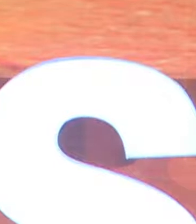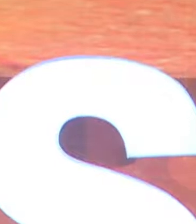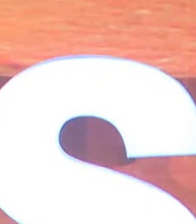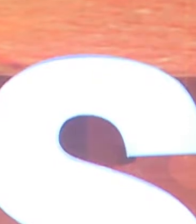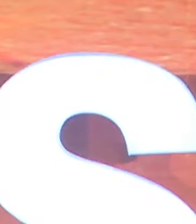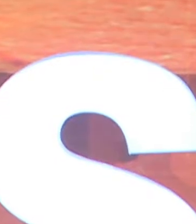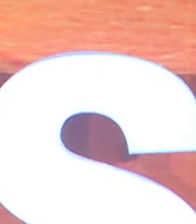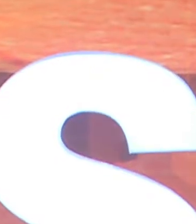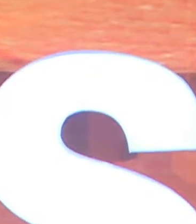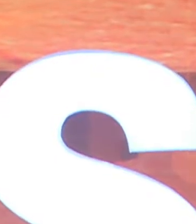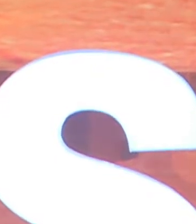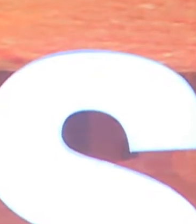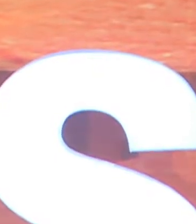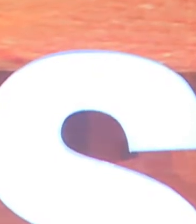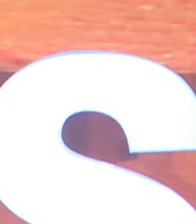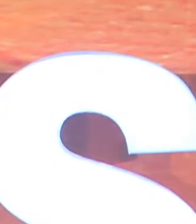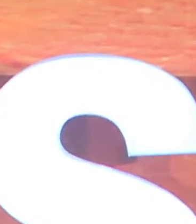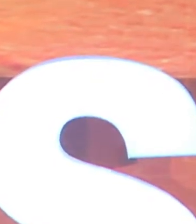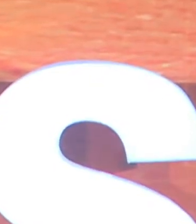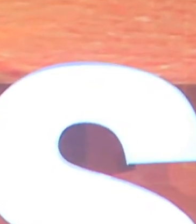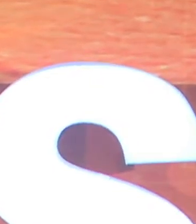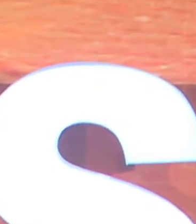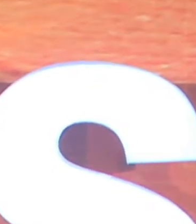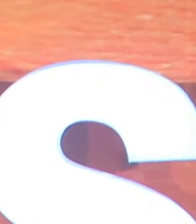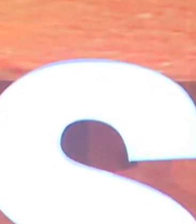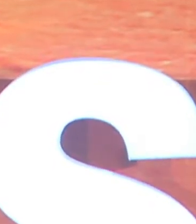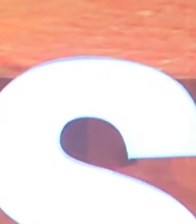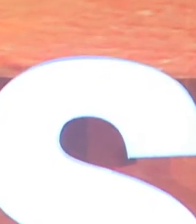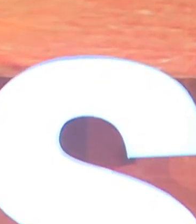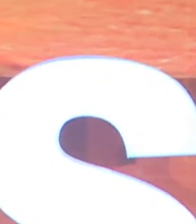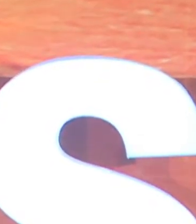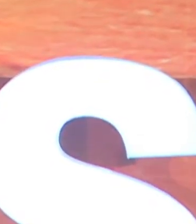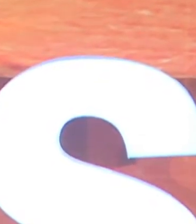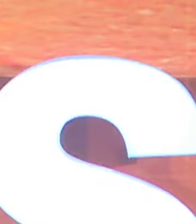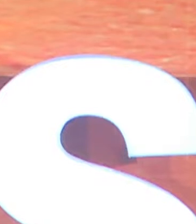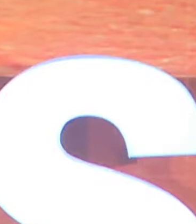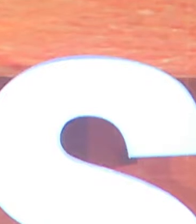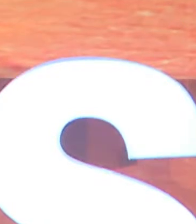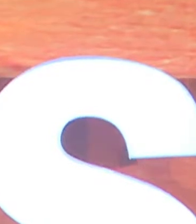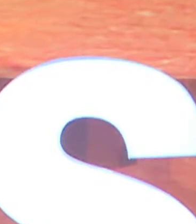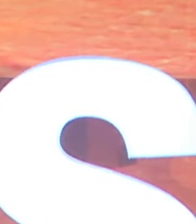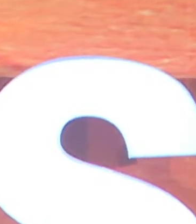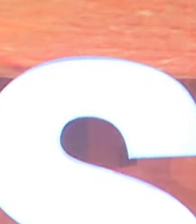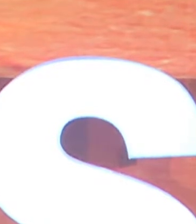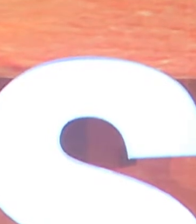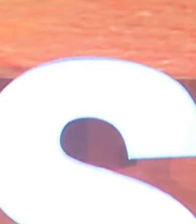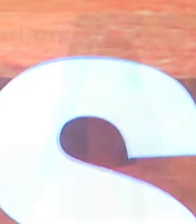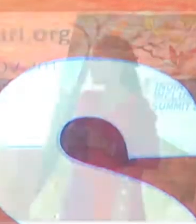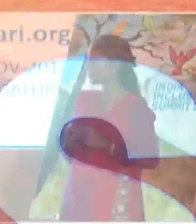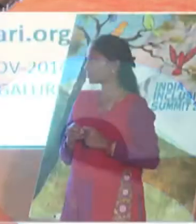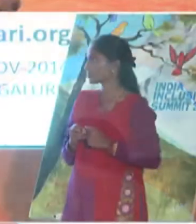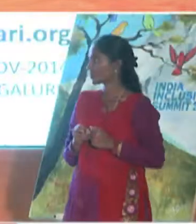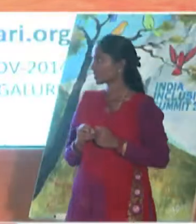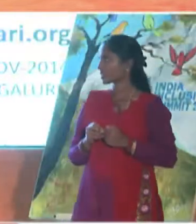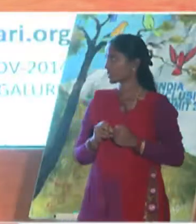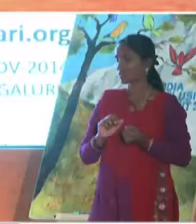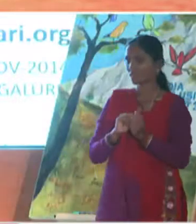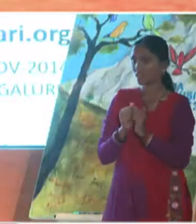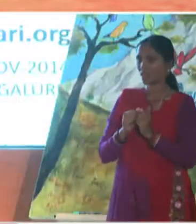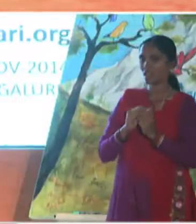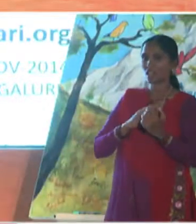blind. And that was a good decision. They took Sabriye traveling, they let her paint, they let her take a lot of